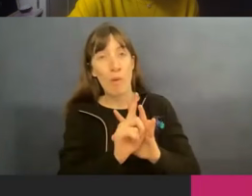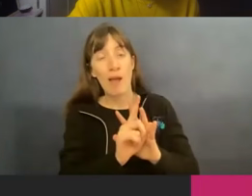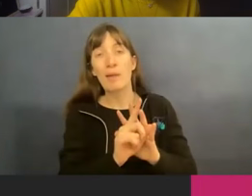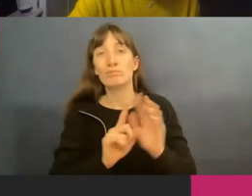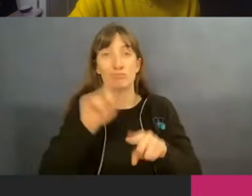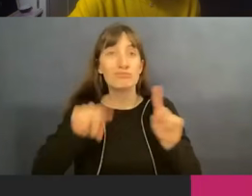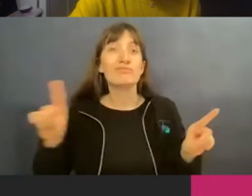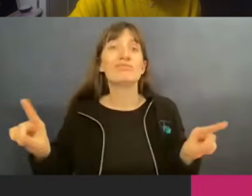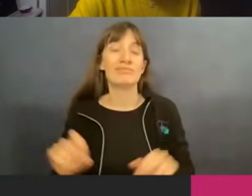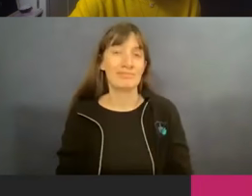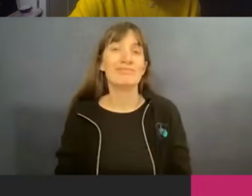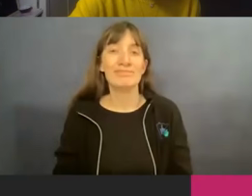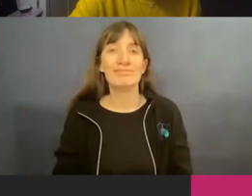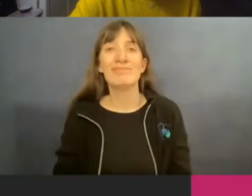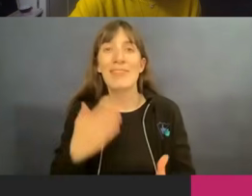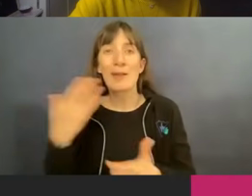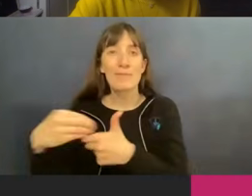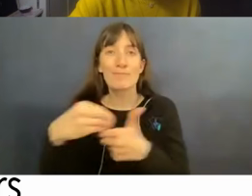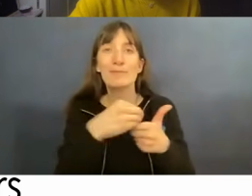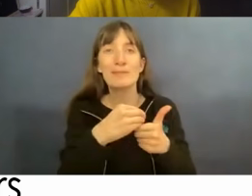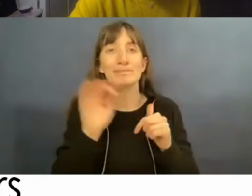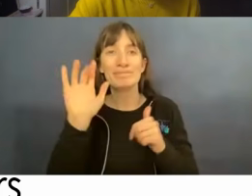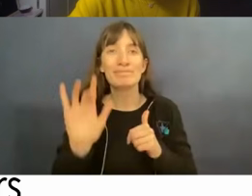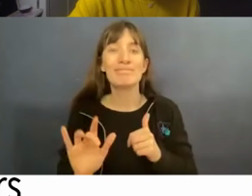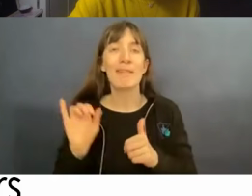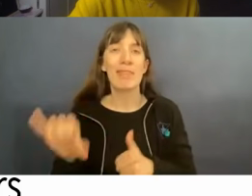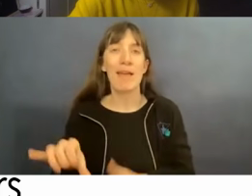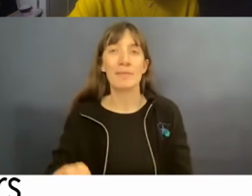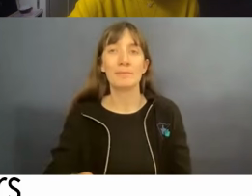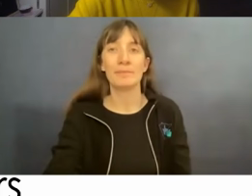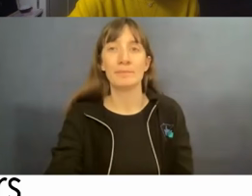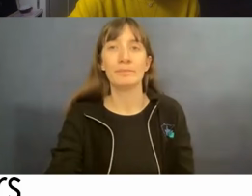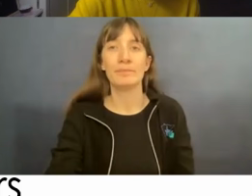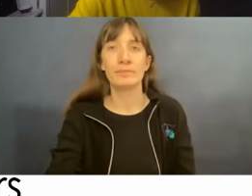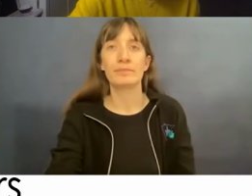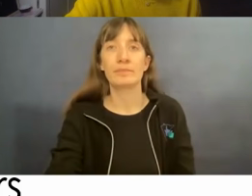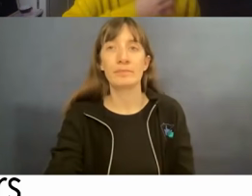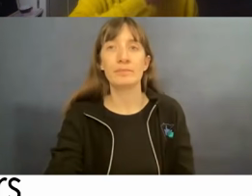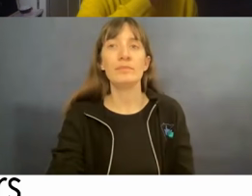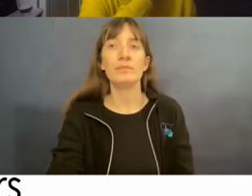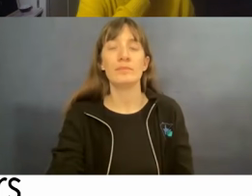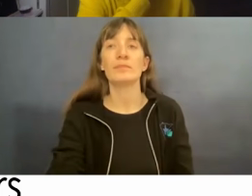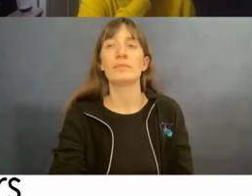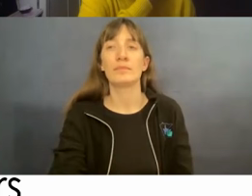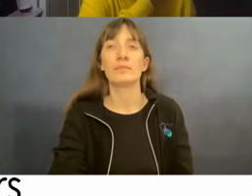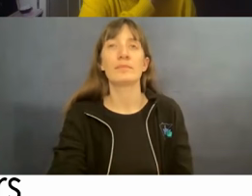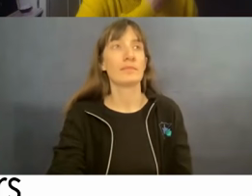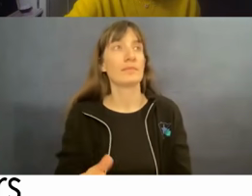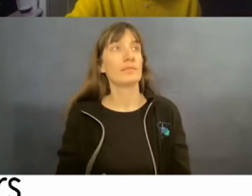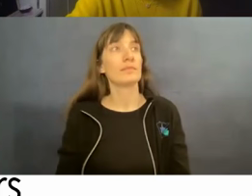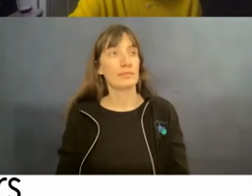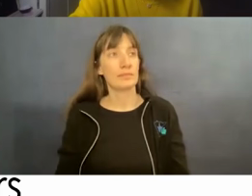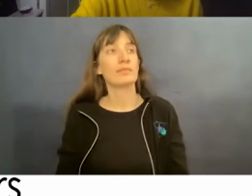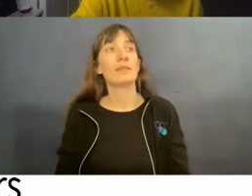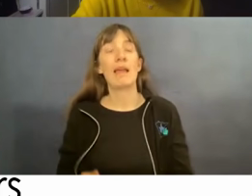for participating in that. These are some ways that emotional safety can be affected by children who witness